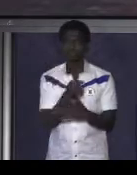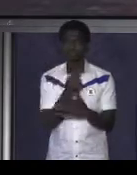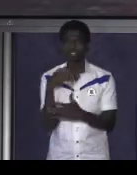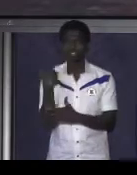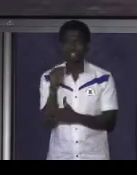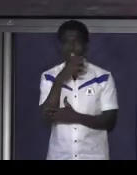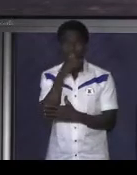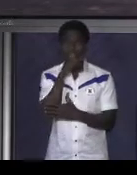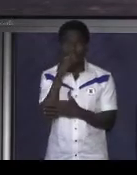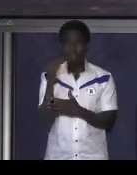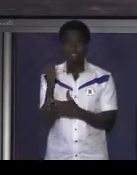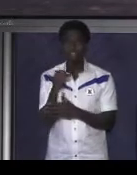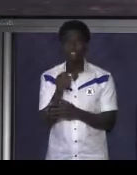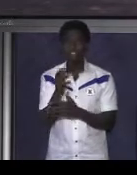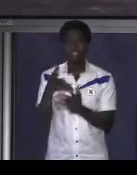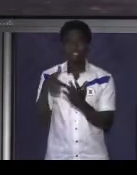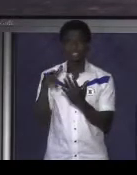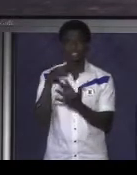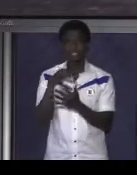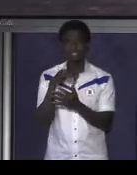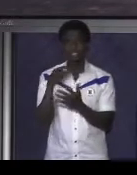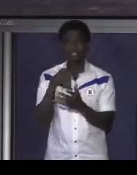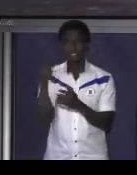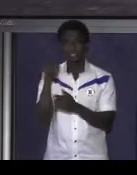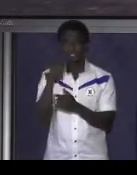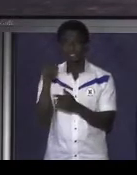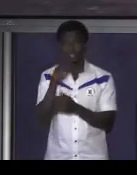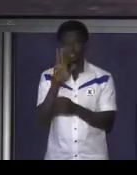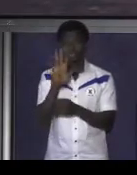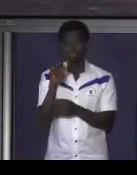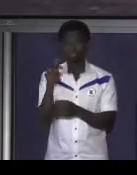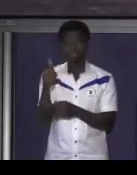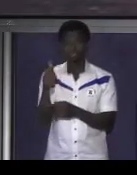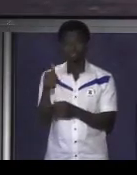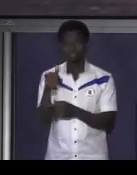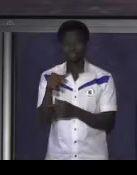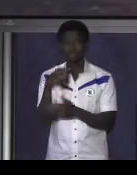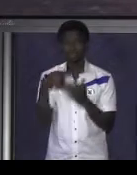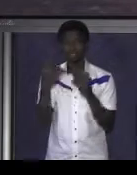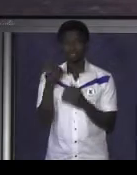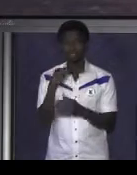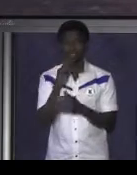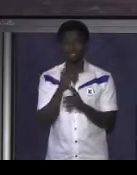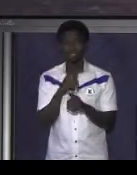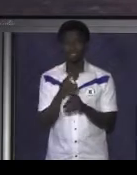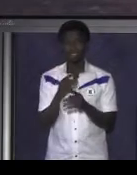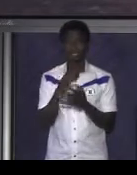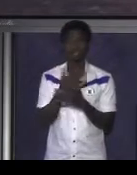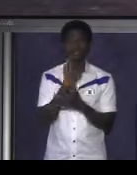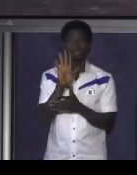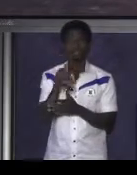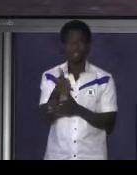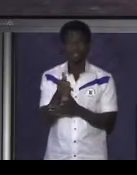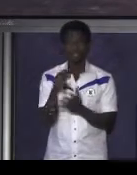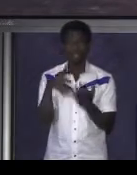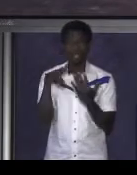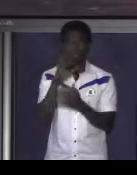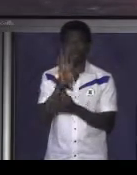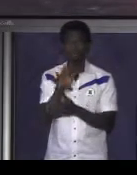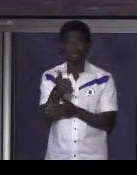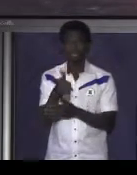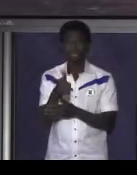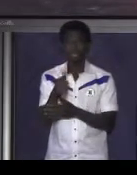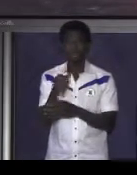the oranges dash yourselves. What is the answer? Is it between yourselves, among